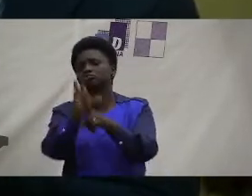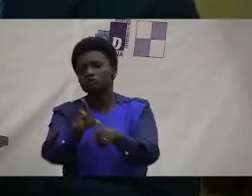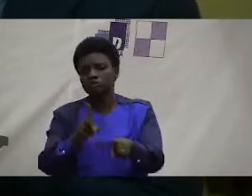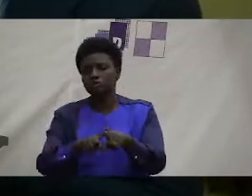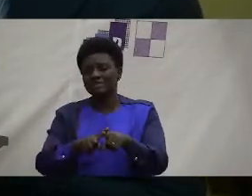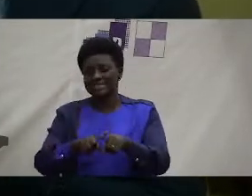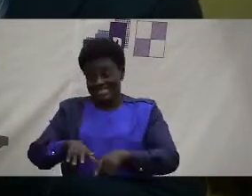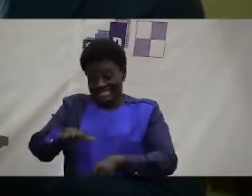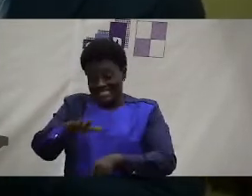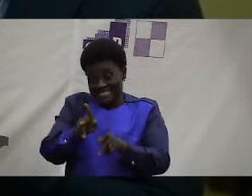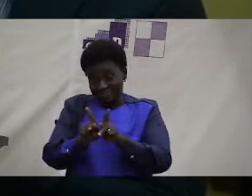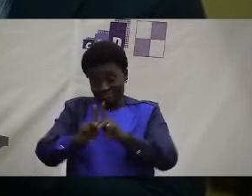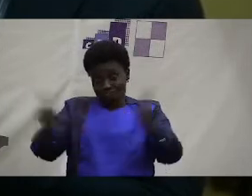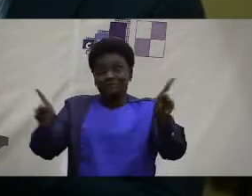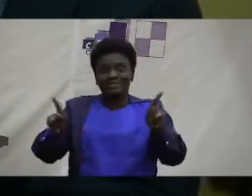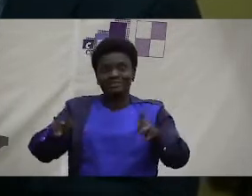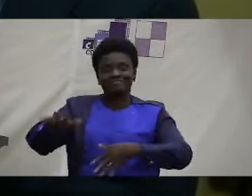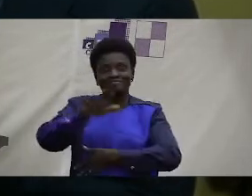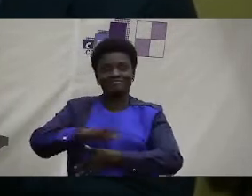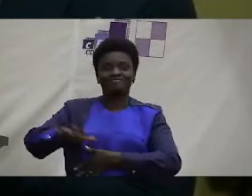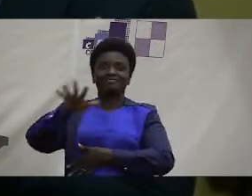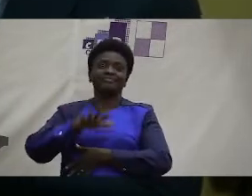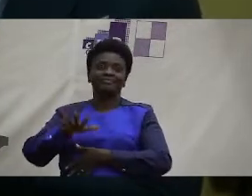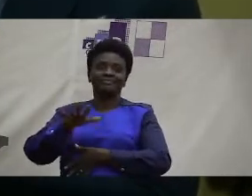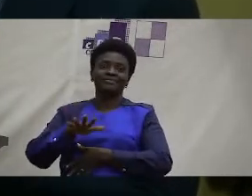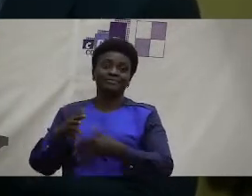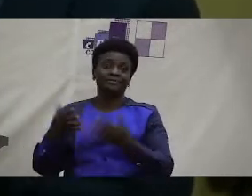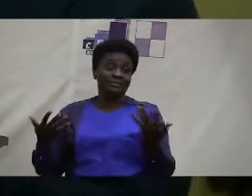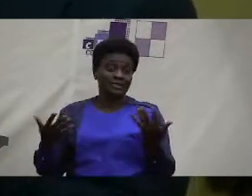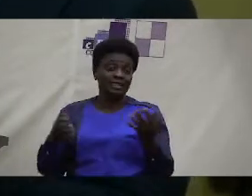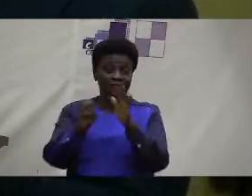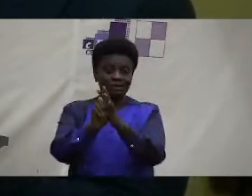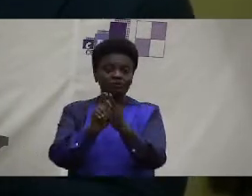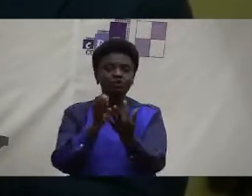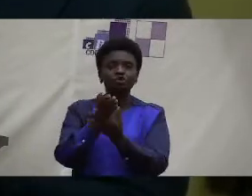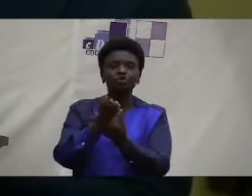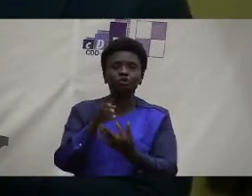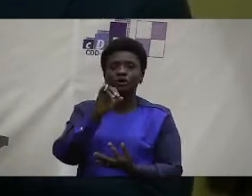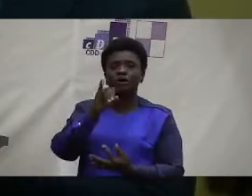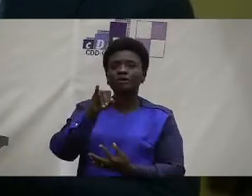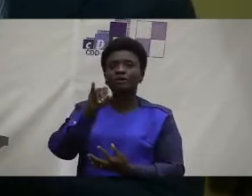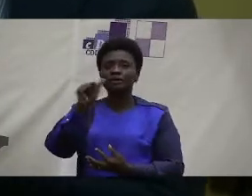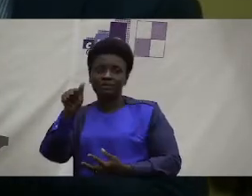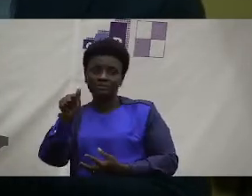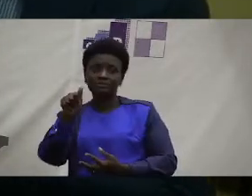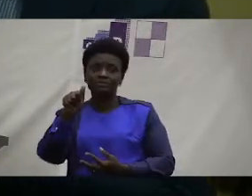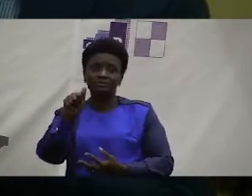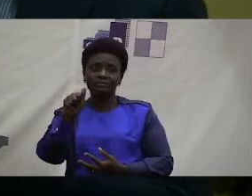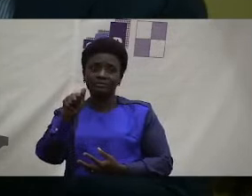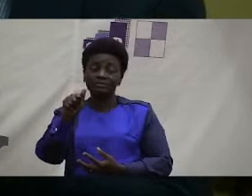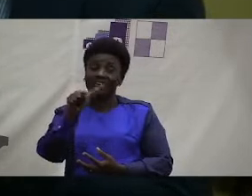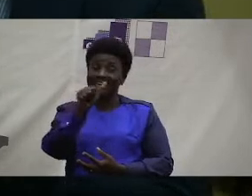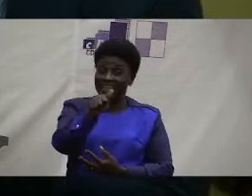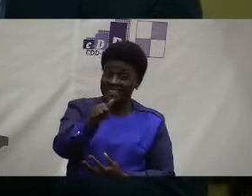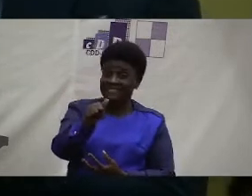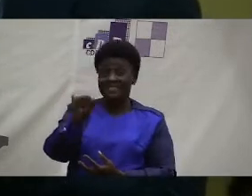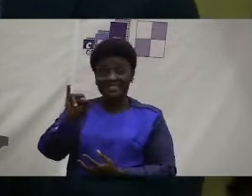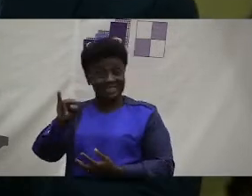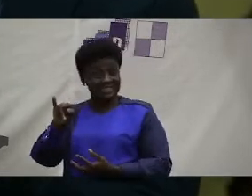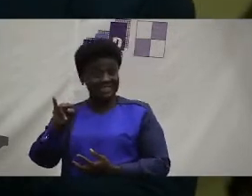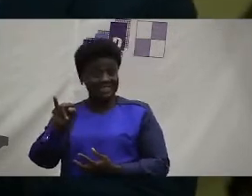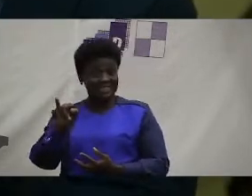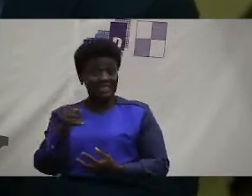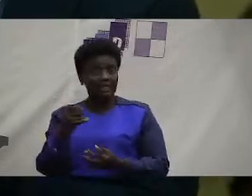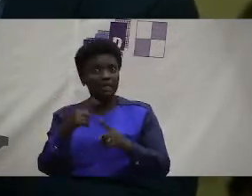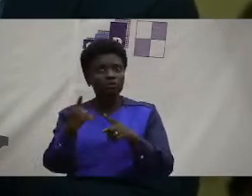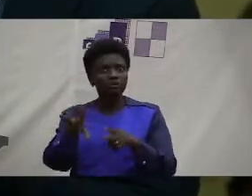space, especially considering the fact that through artificial intelligence, I'll be able to determine what your